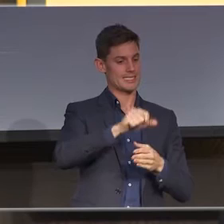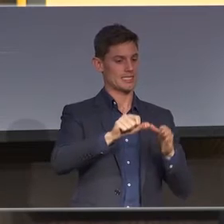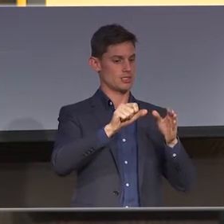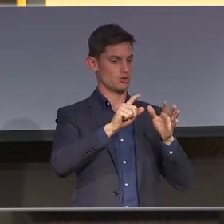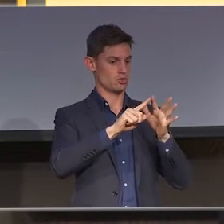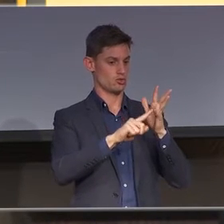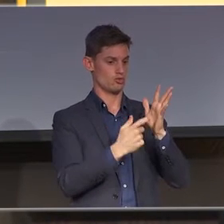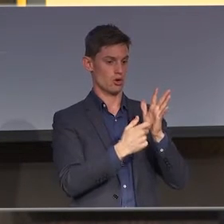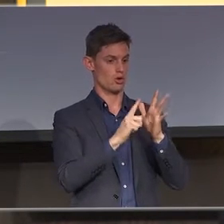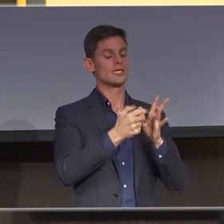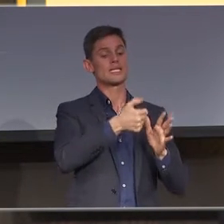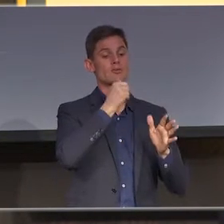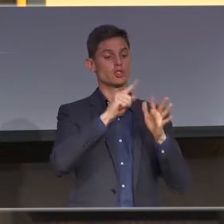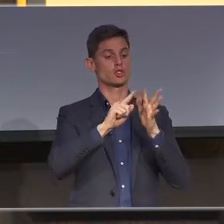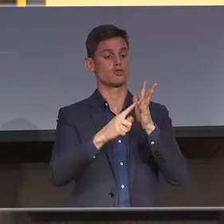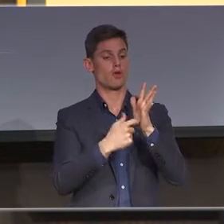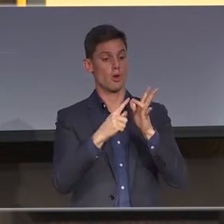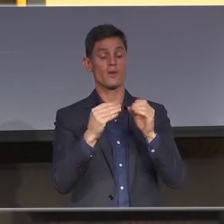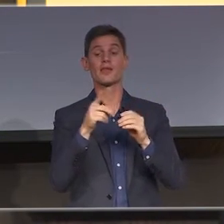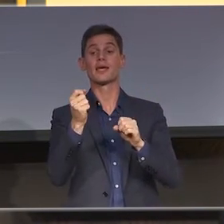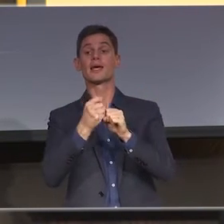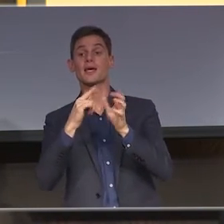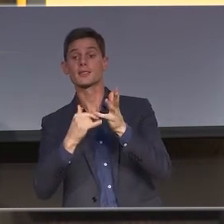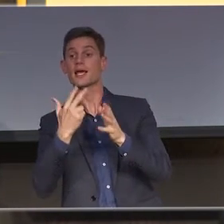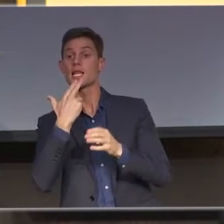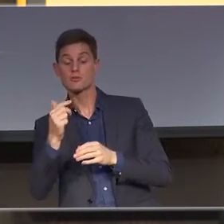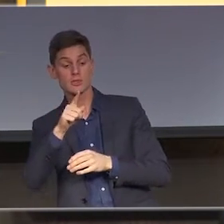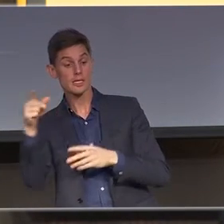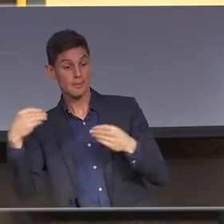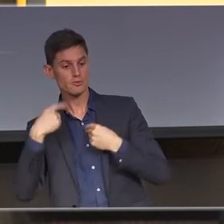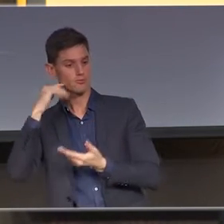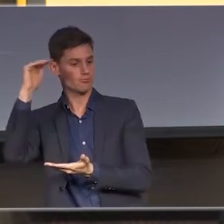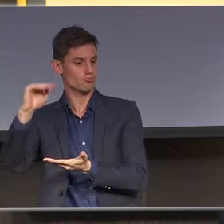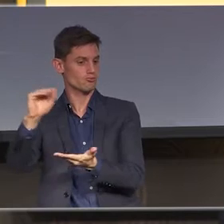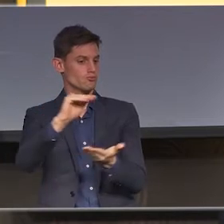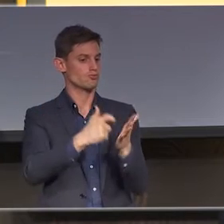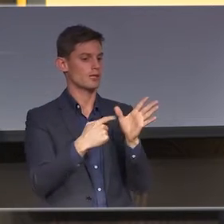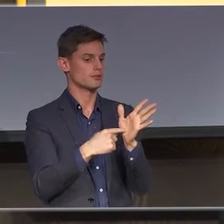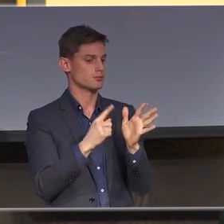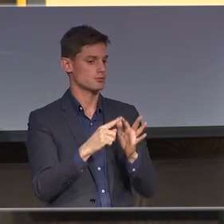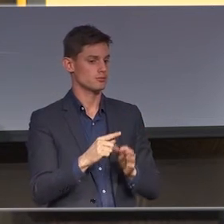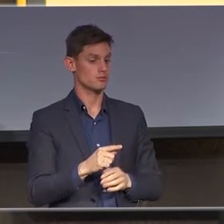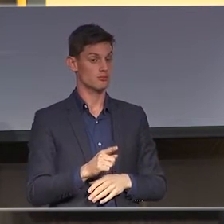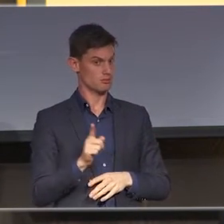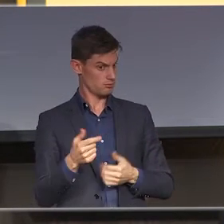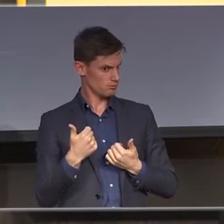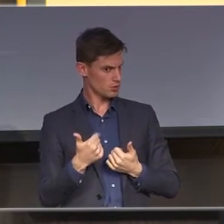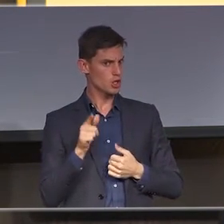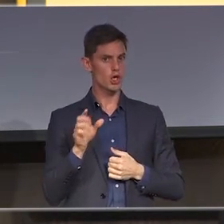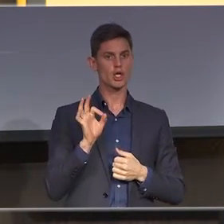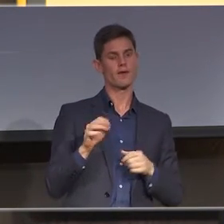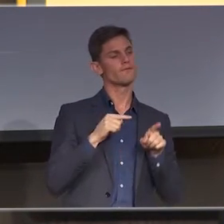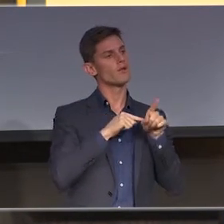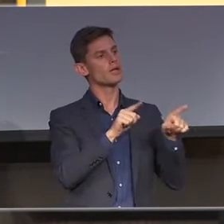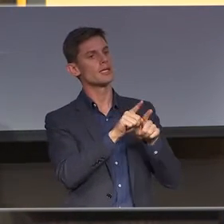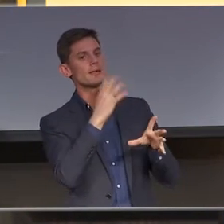utility companies lower the price of gas, water and electricity. Colau walks the walk and does not live the standard privileged life of the